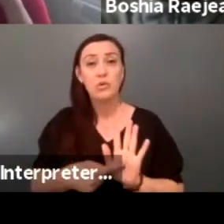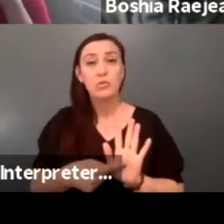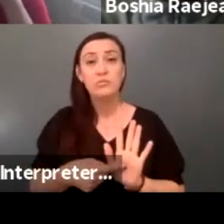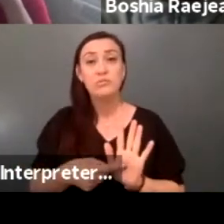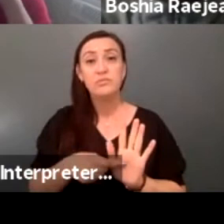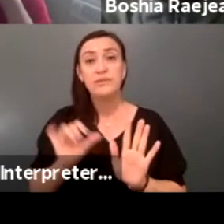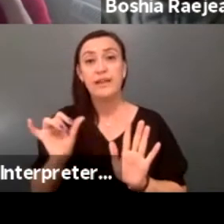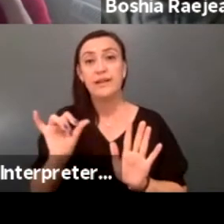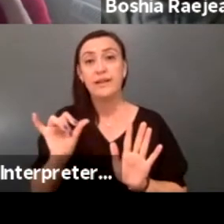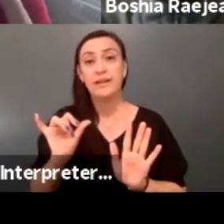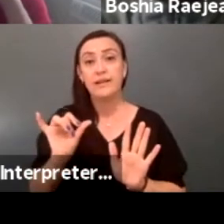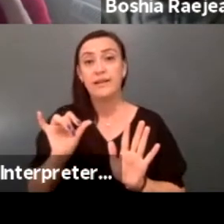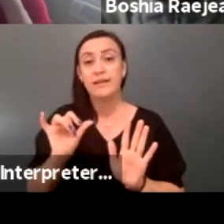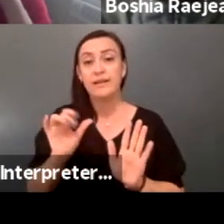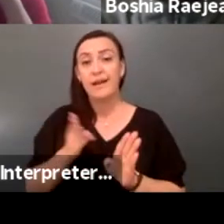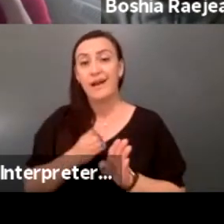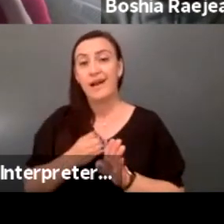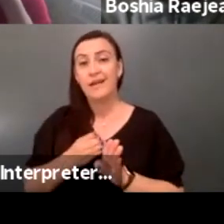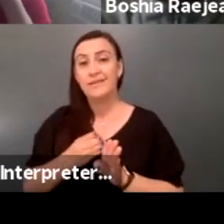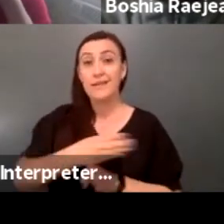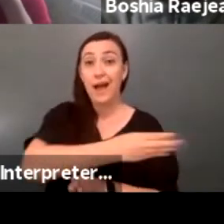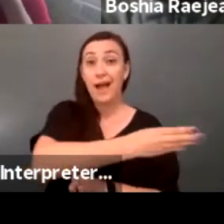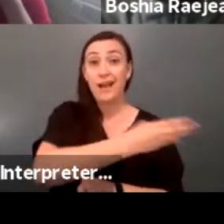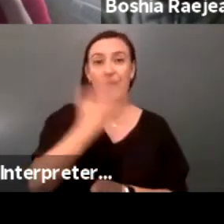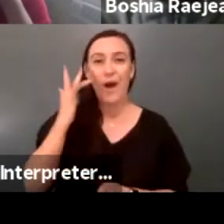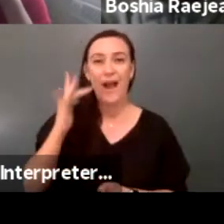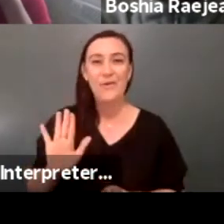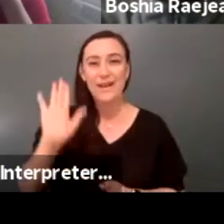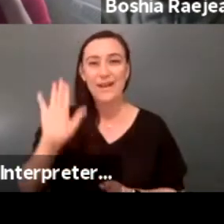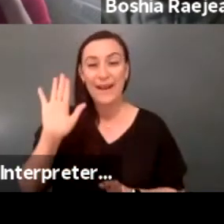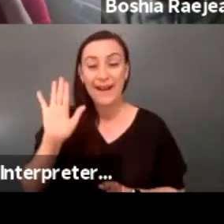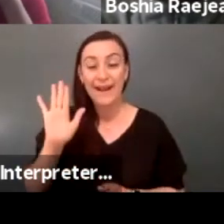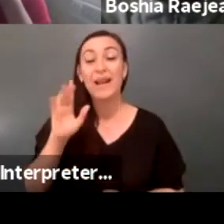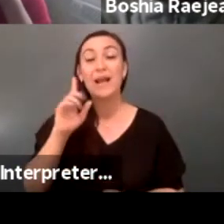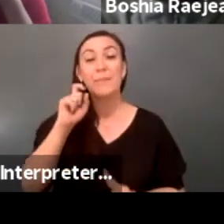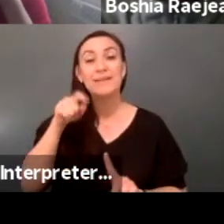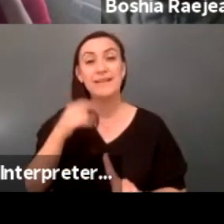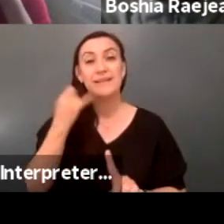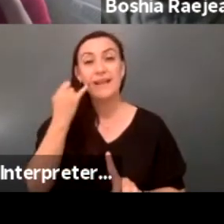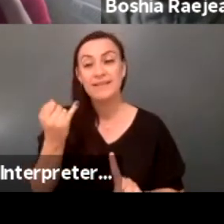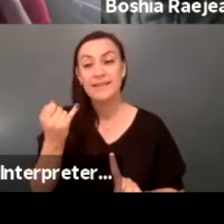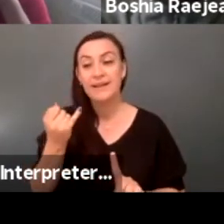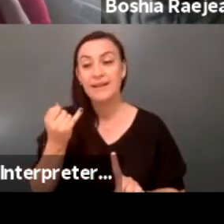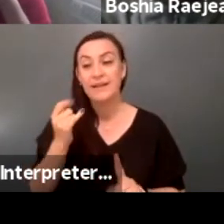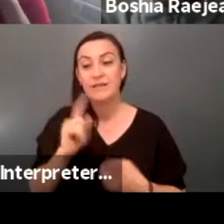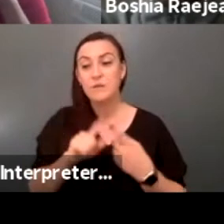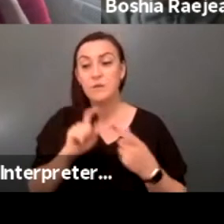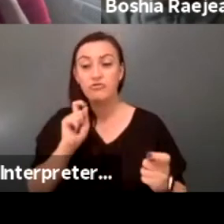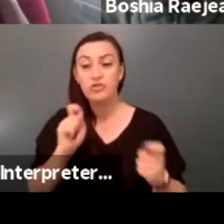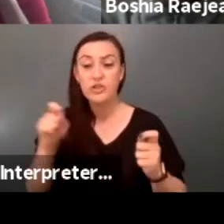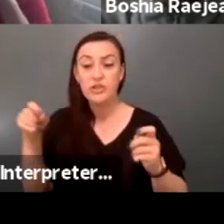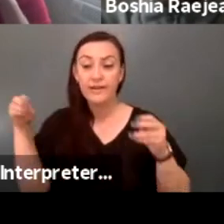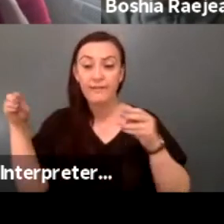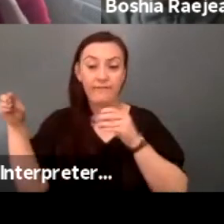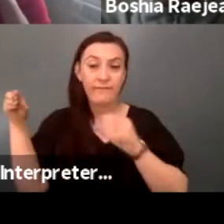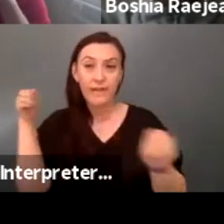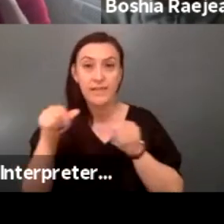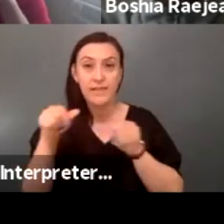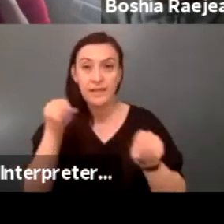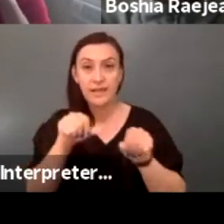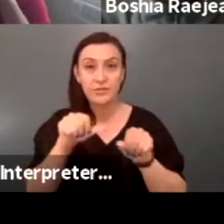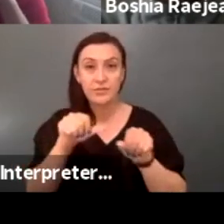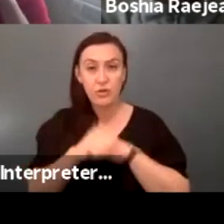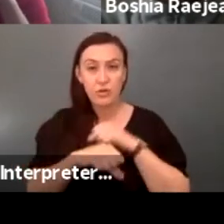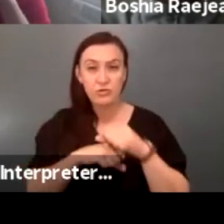a side where my hand was raised about this idea, right, of changing funding or changing how we go about